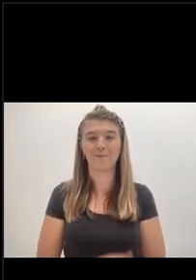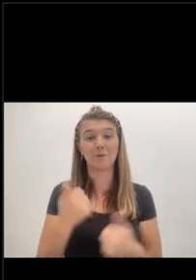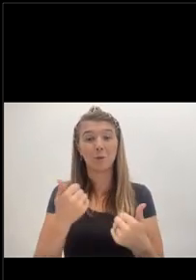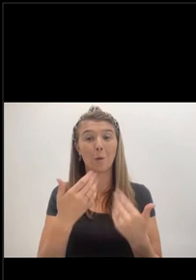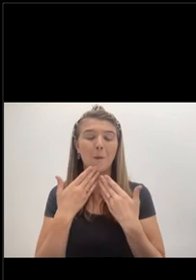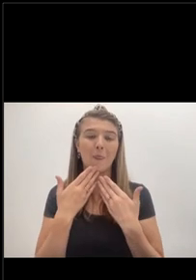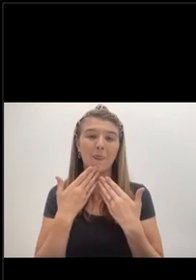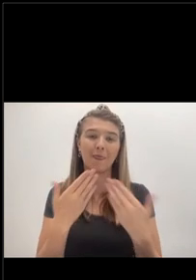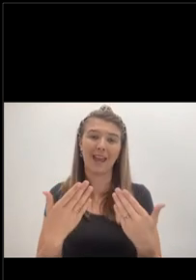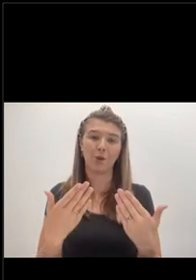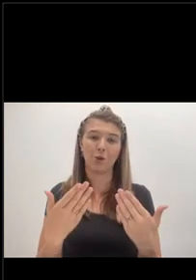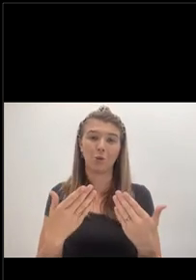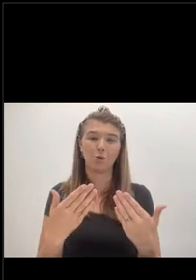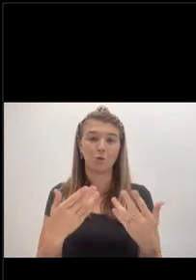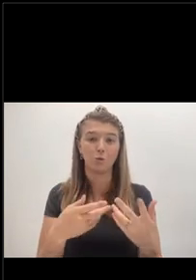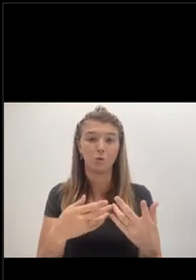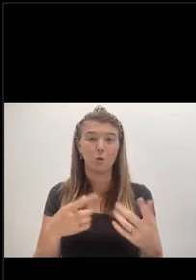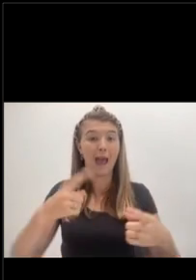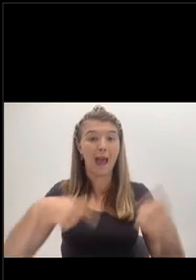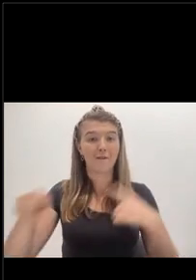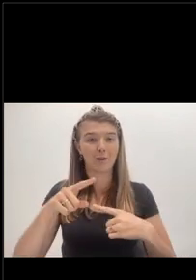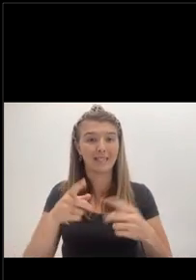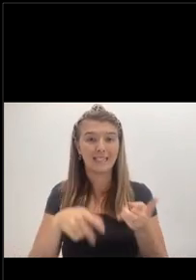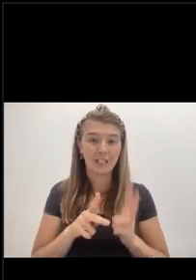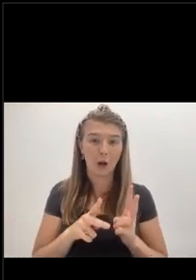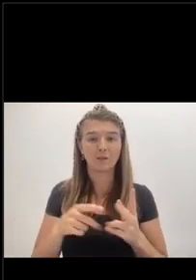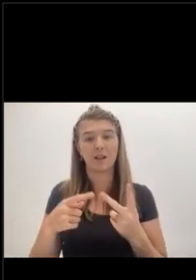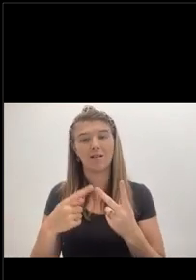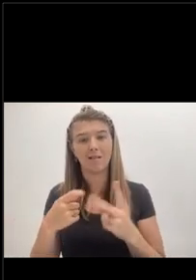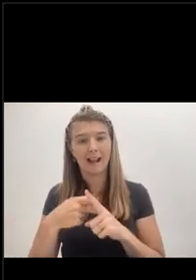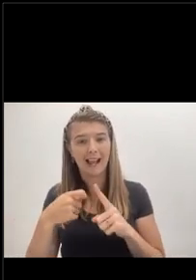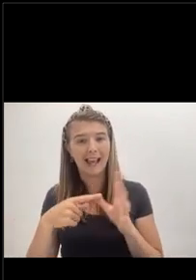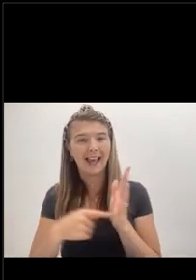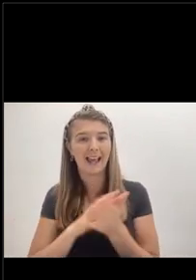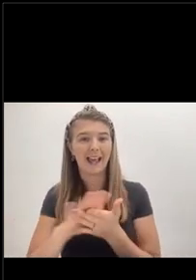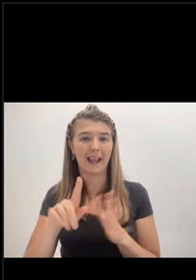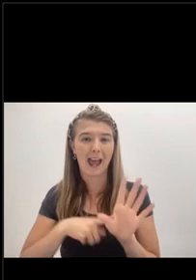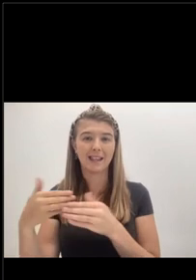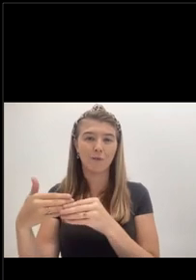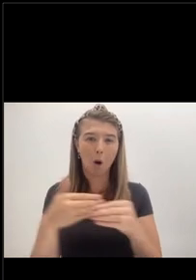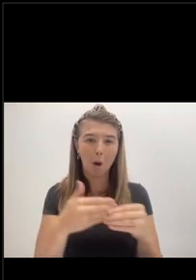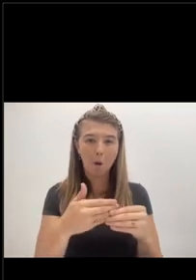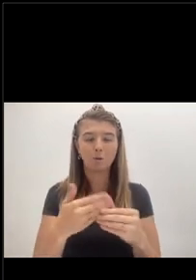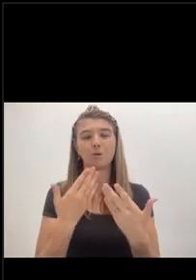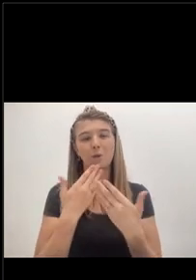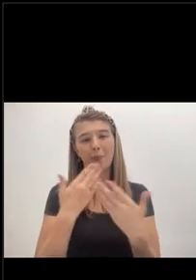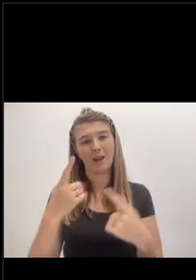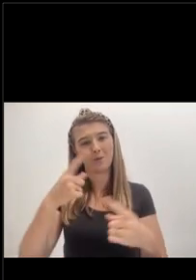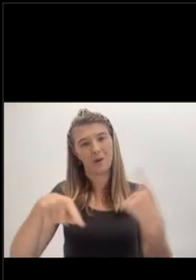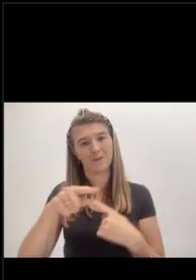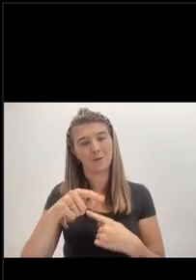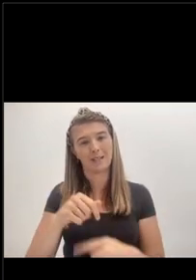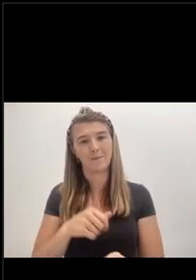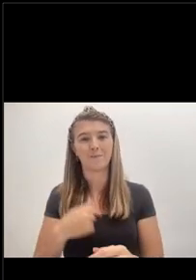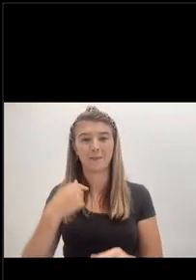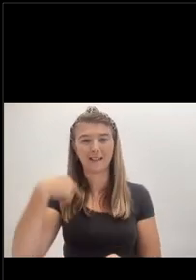you also to Rachel for joining us, and of course thank you to Cathy for hosting and organizing today's event. I'm